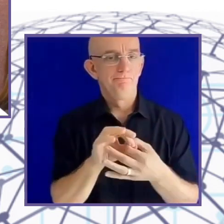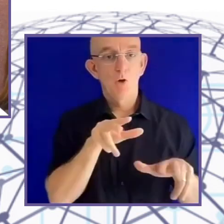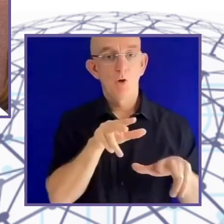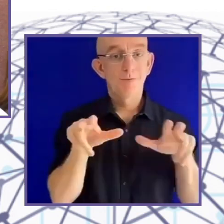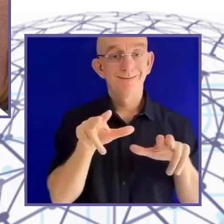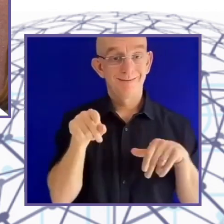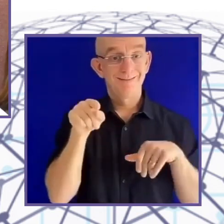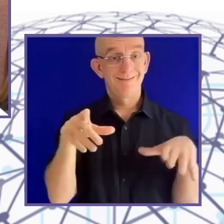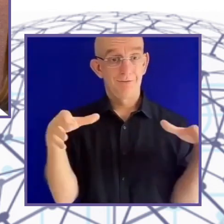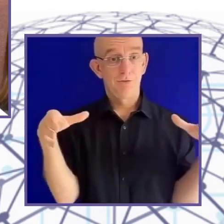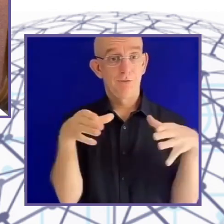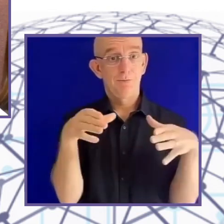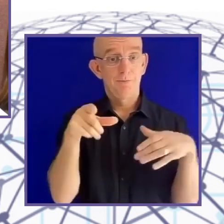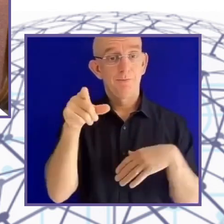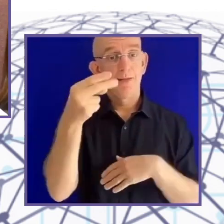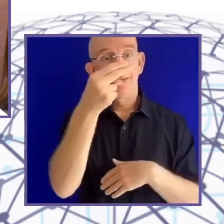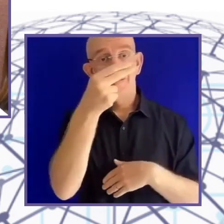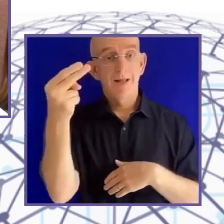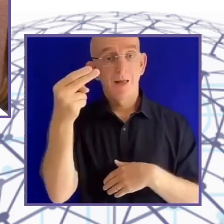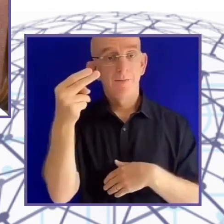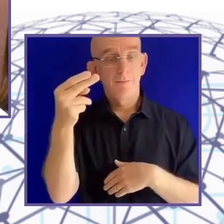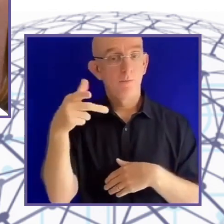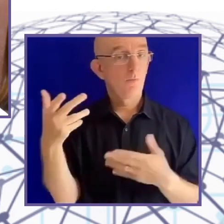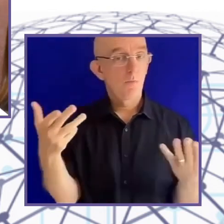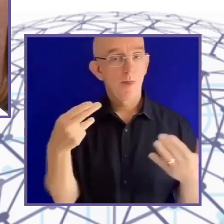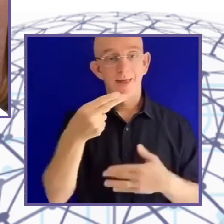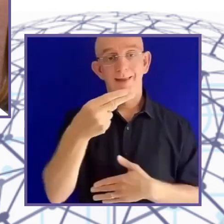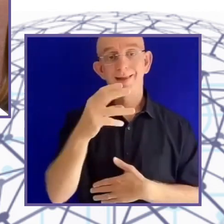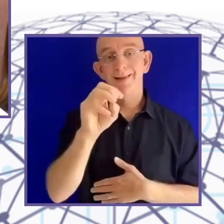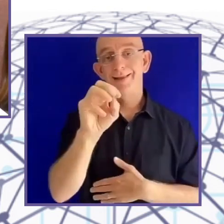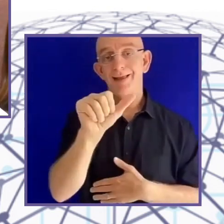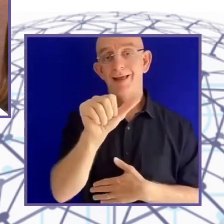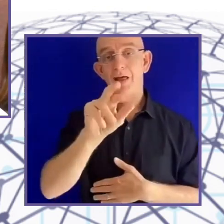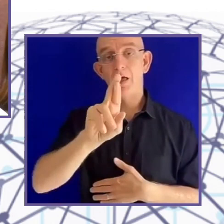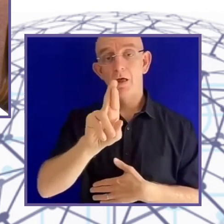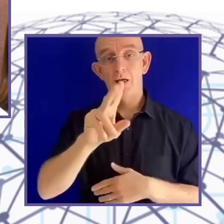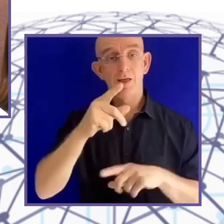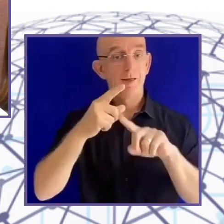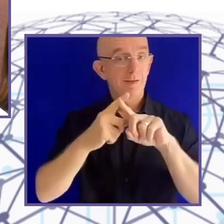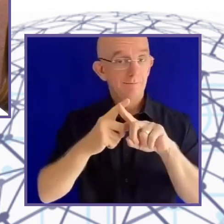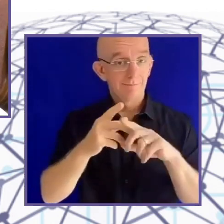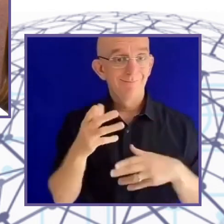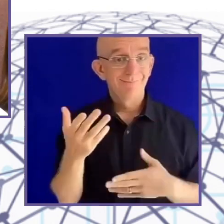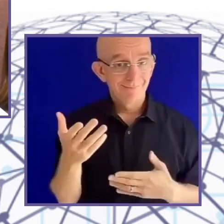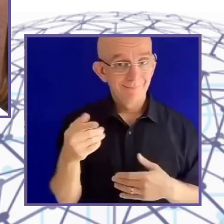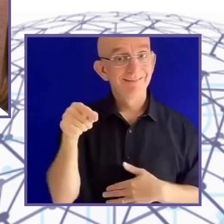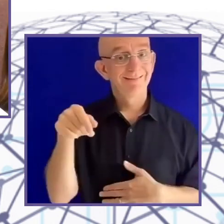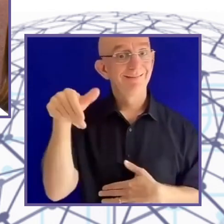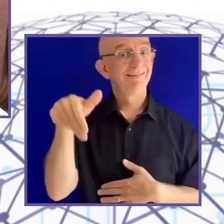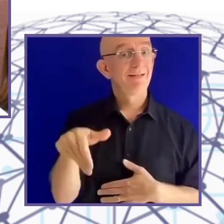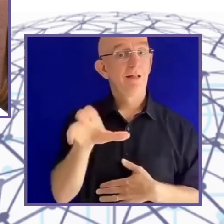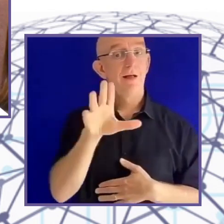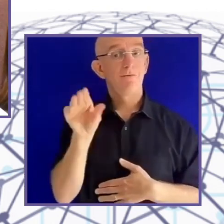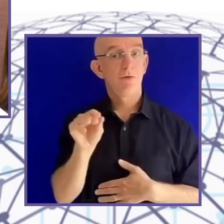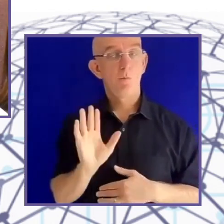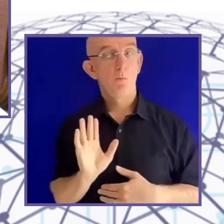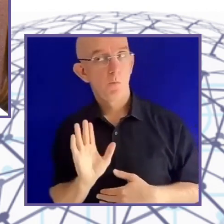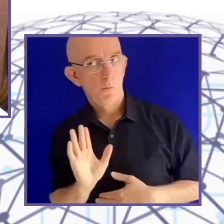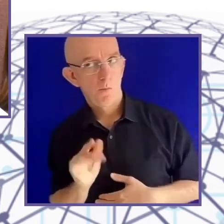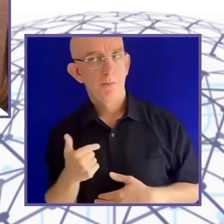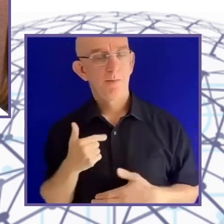work. They are an impact-driven digital health company passionate about affordable access to healthy hearing